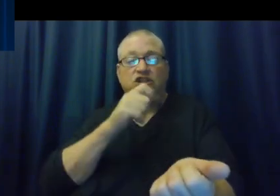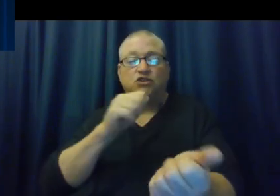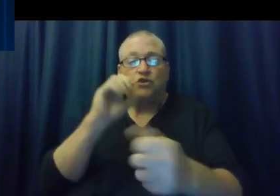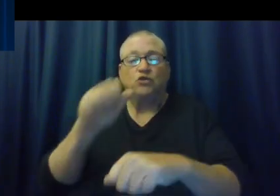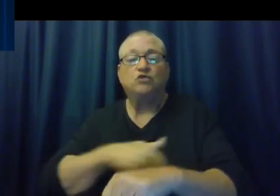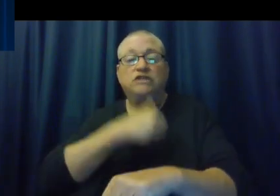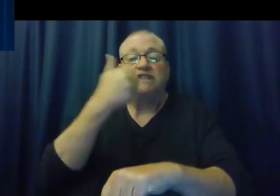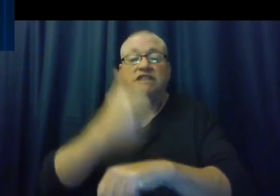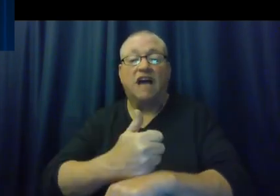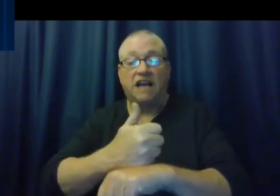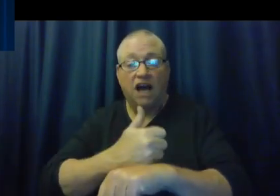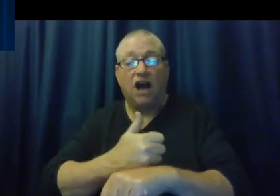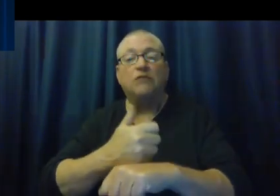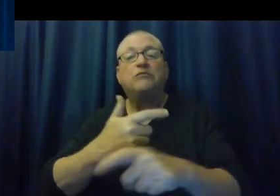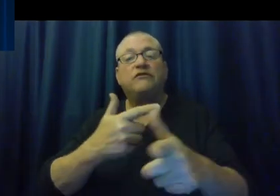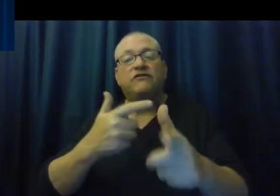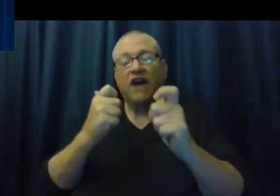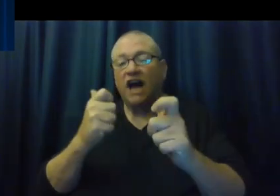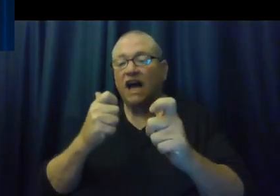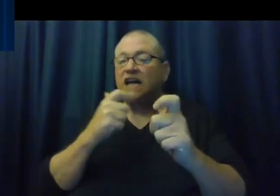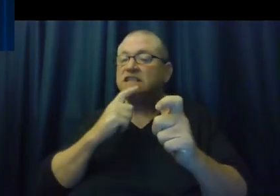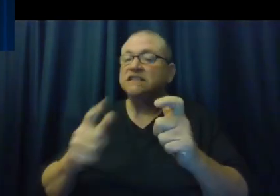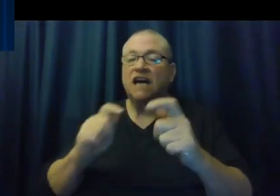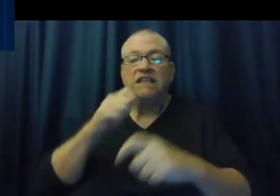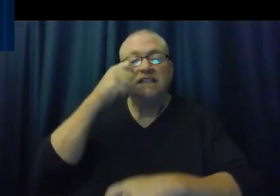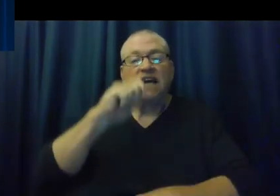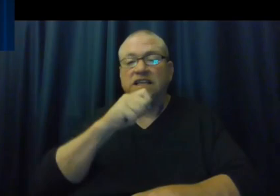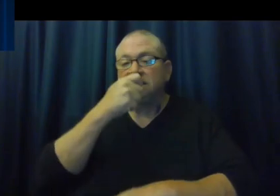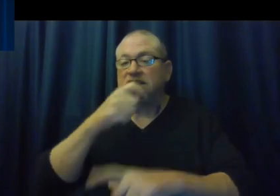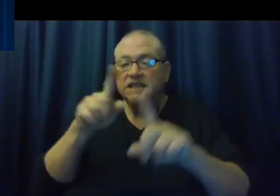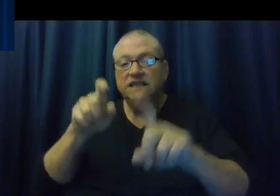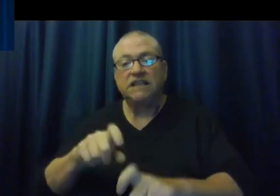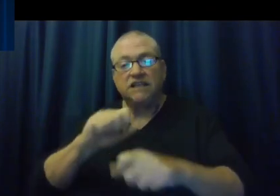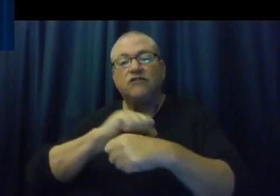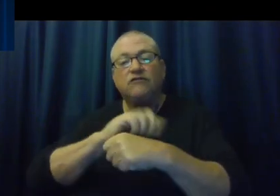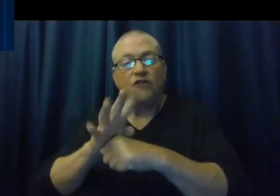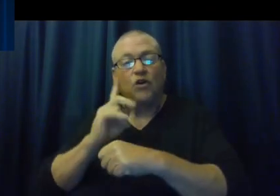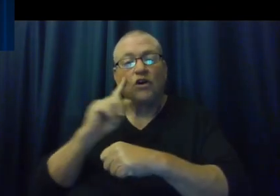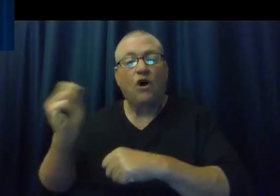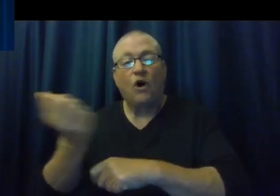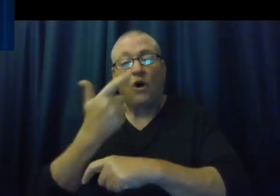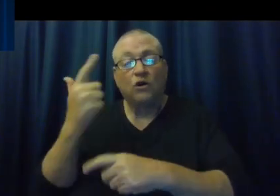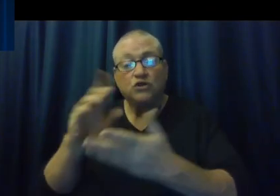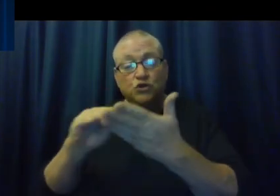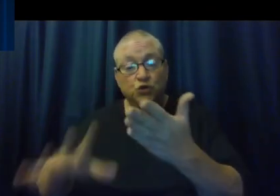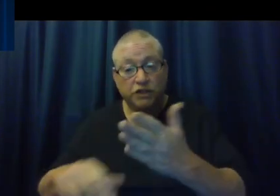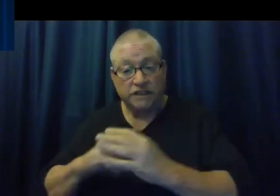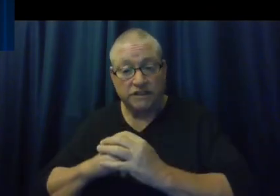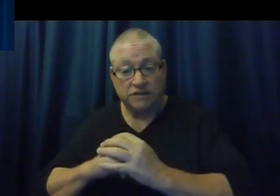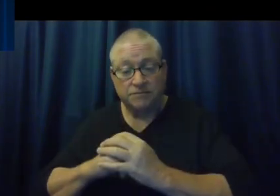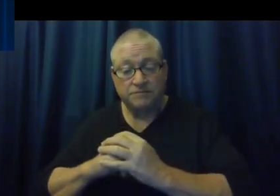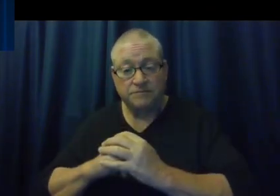created and implemented a testing program for all our students.